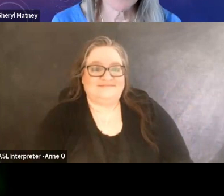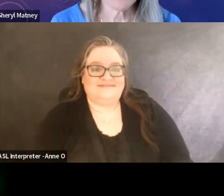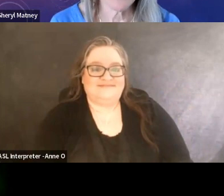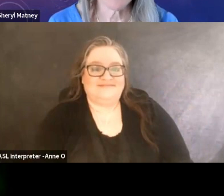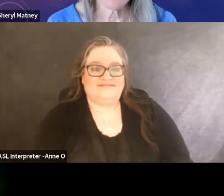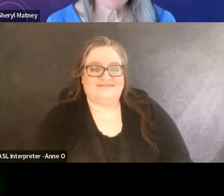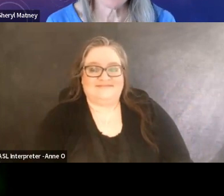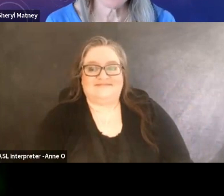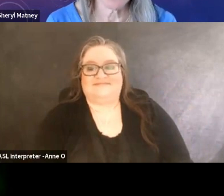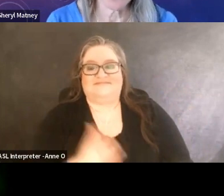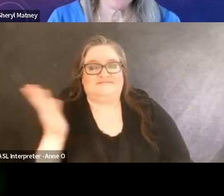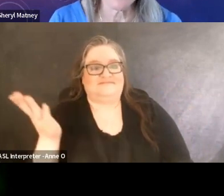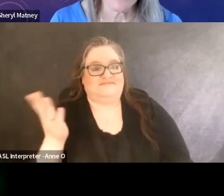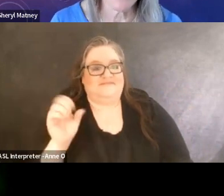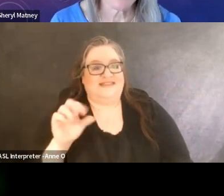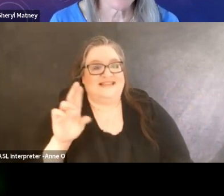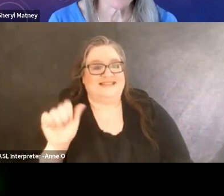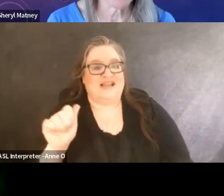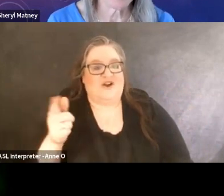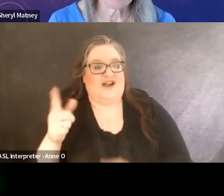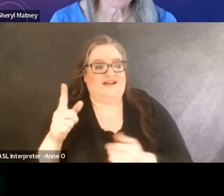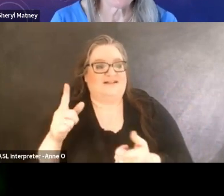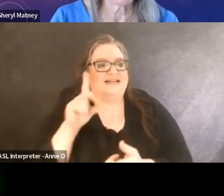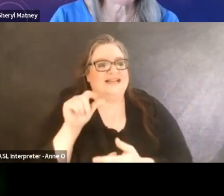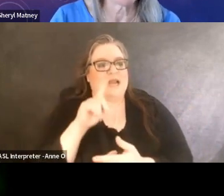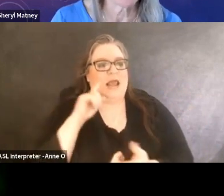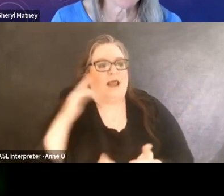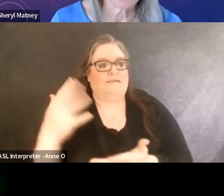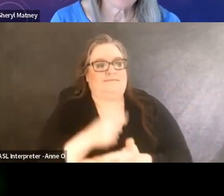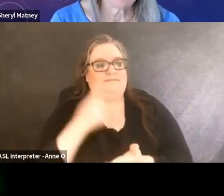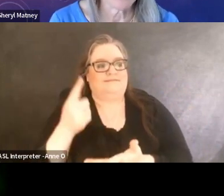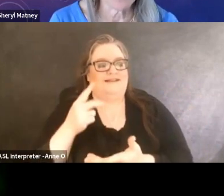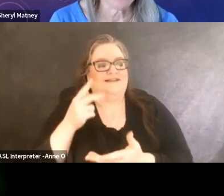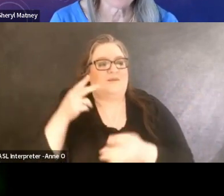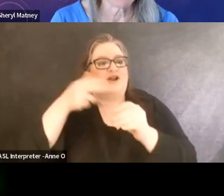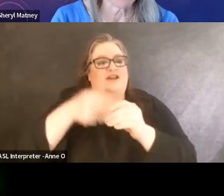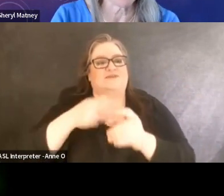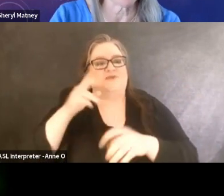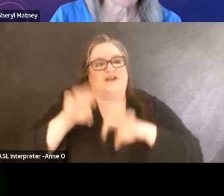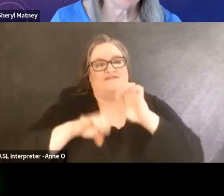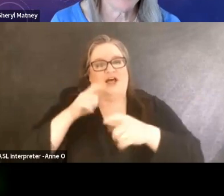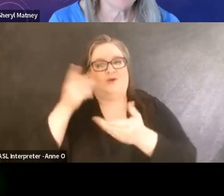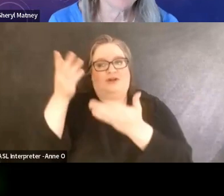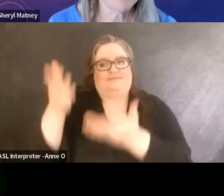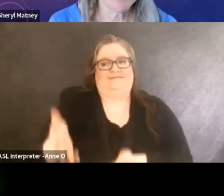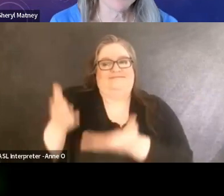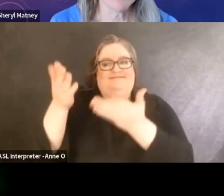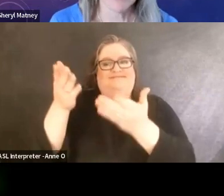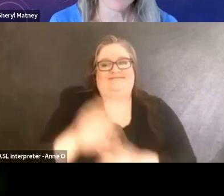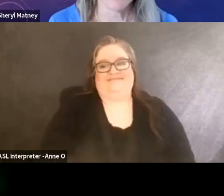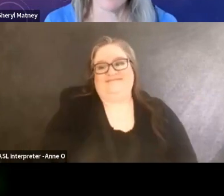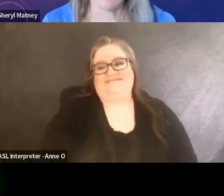There you go, Sarah. There's your great data collection, participatory evaluation right there.